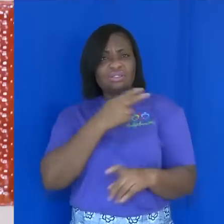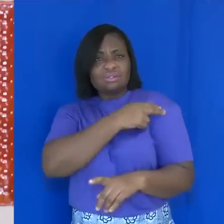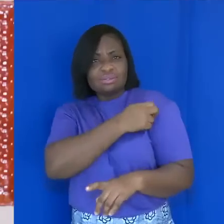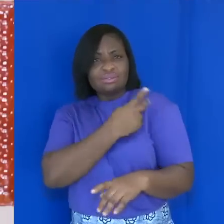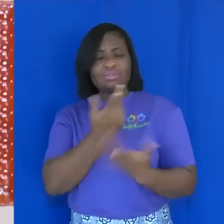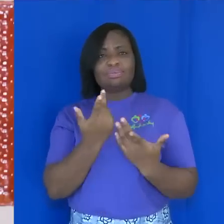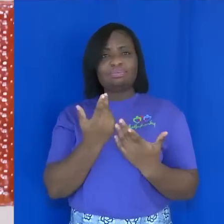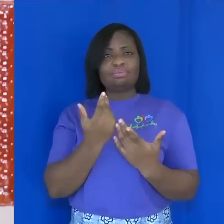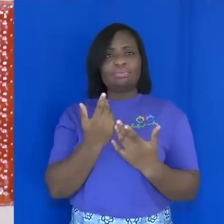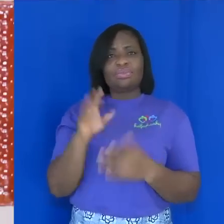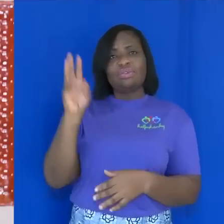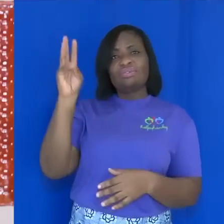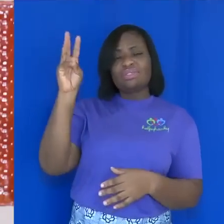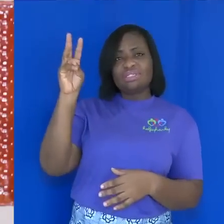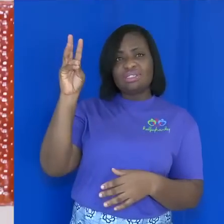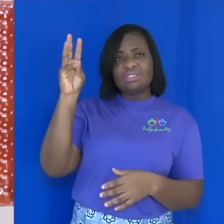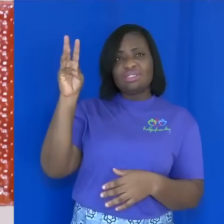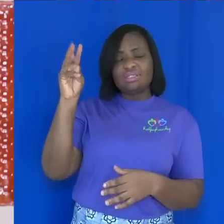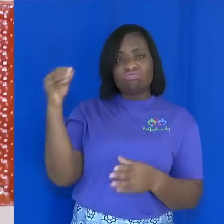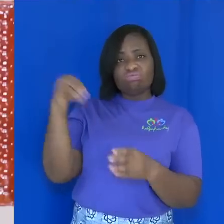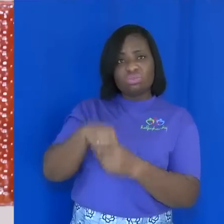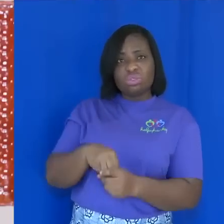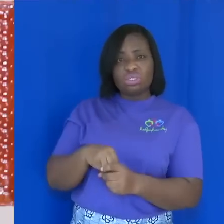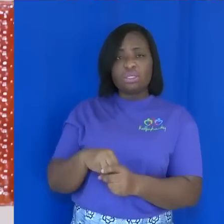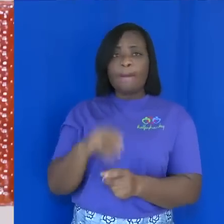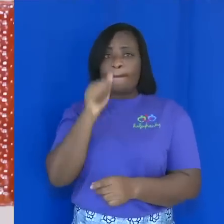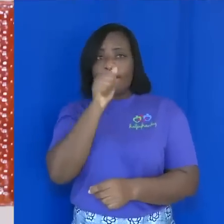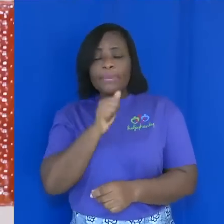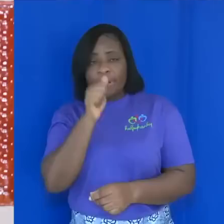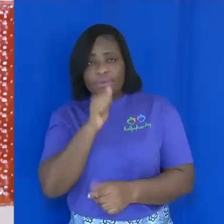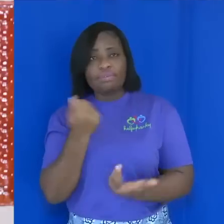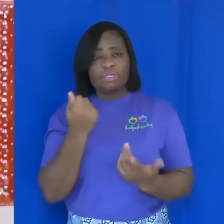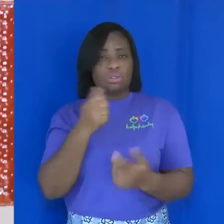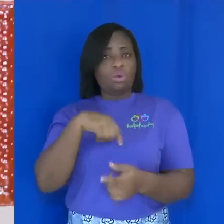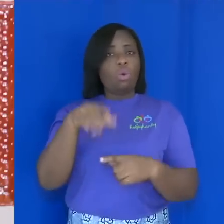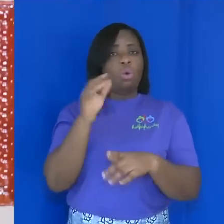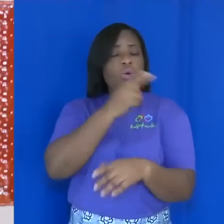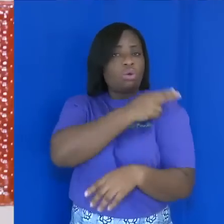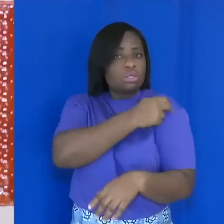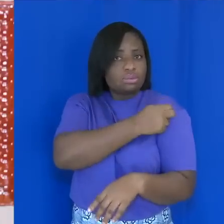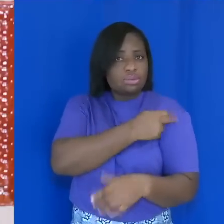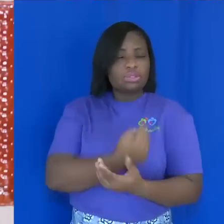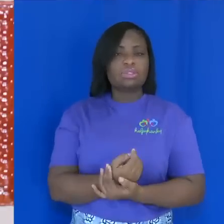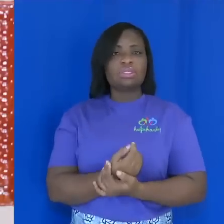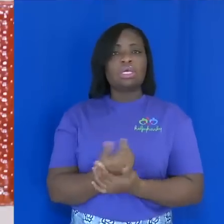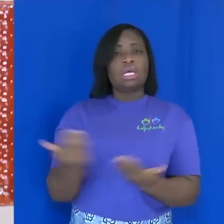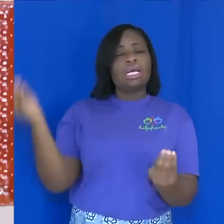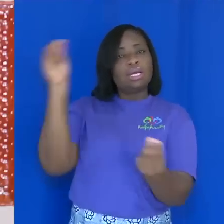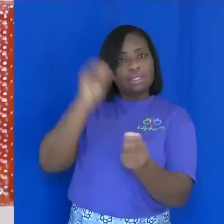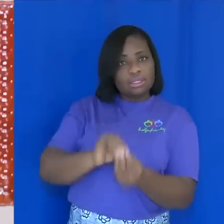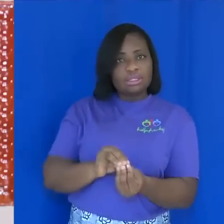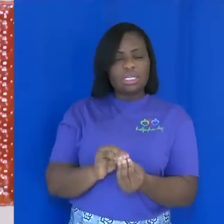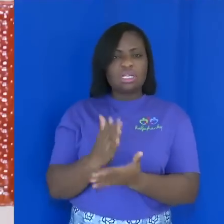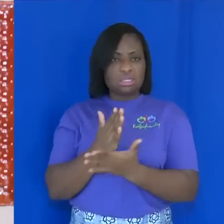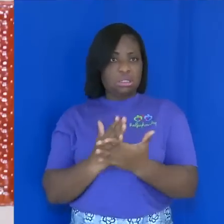2 to 16, which include those of private sector providers. Additionally,